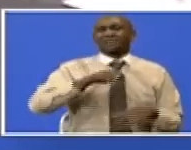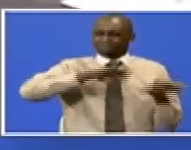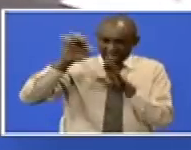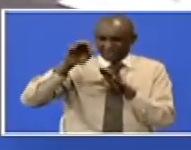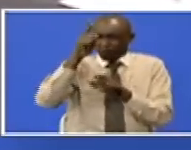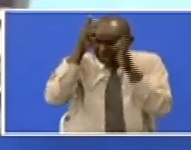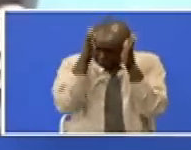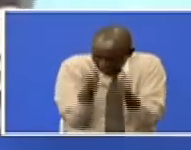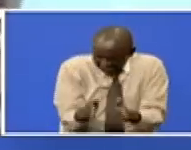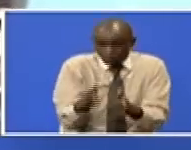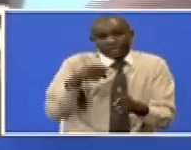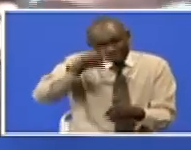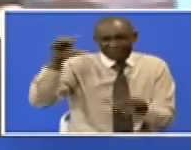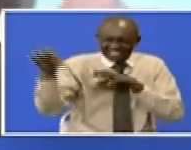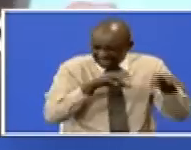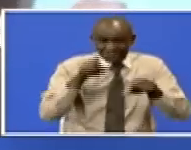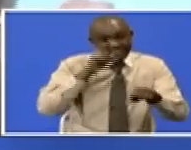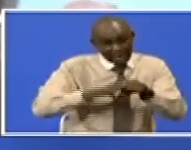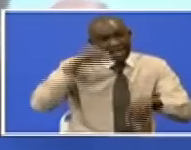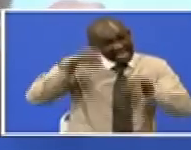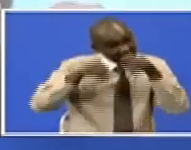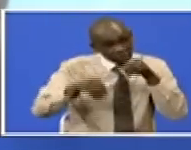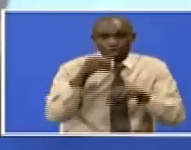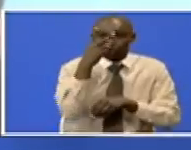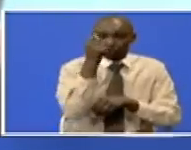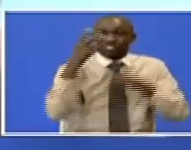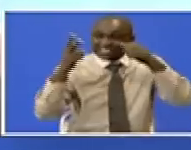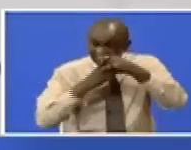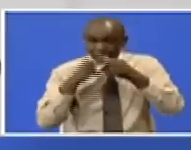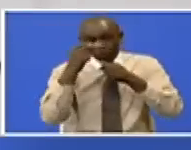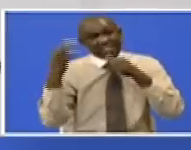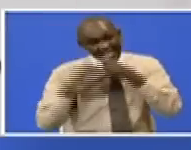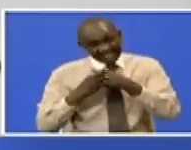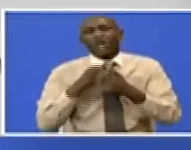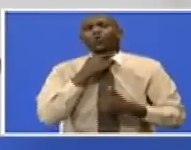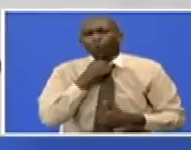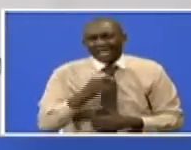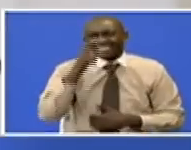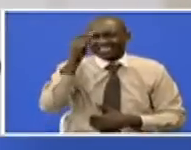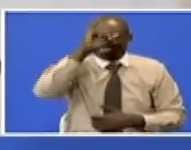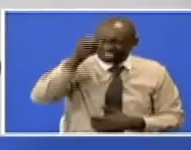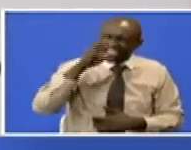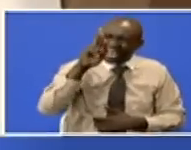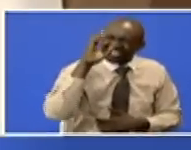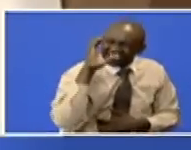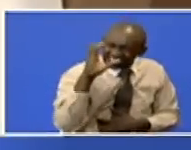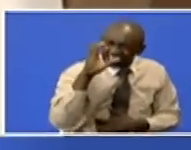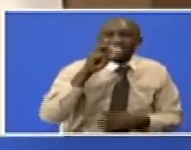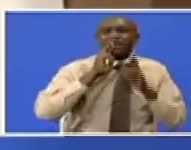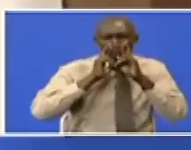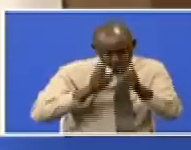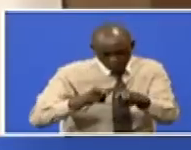of the victims of the post-election violence of 2007, who wants the Truth, Justice and Reconciliation Commission